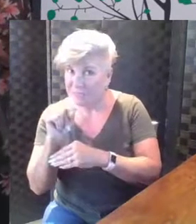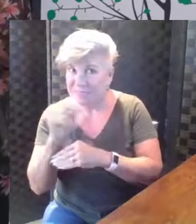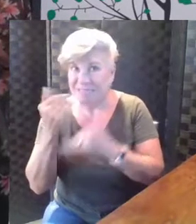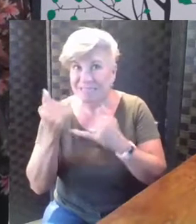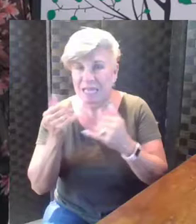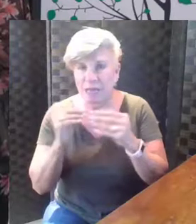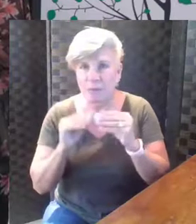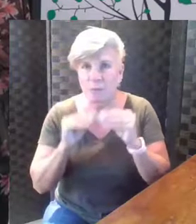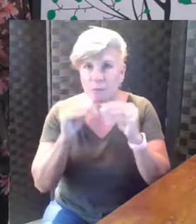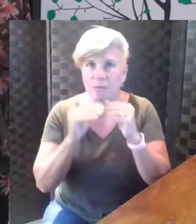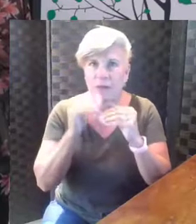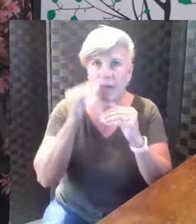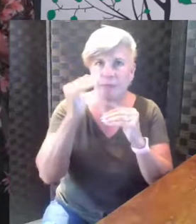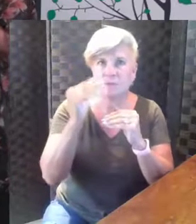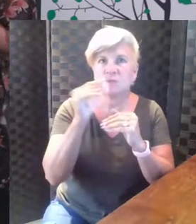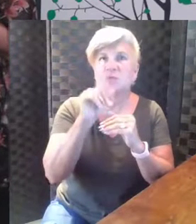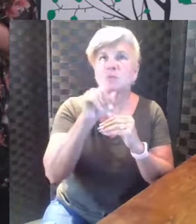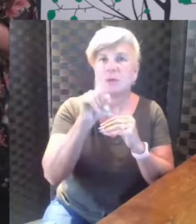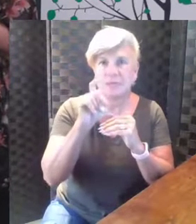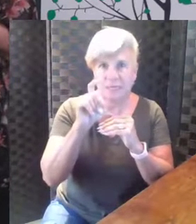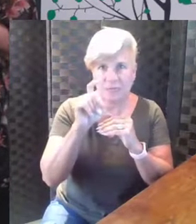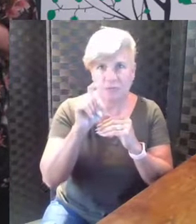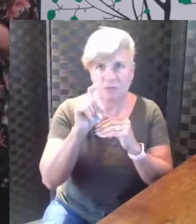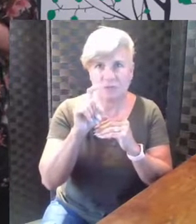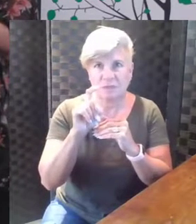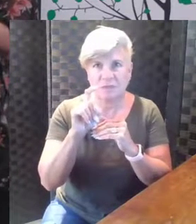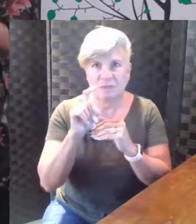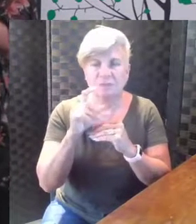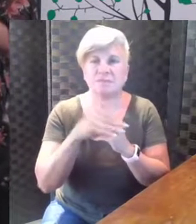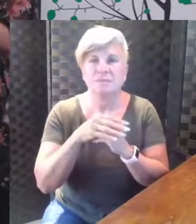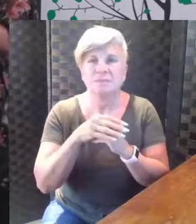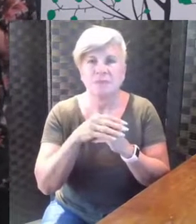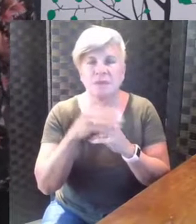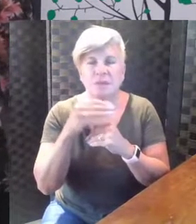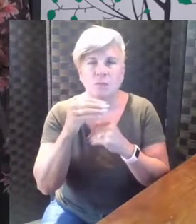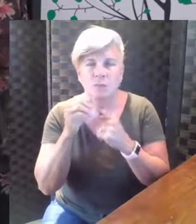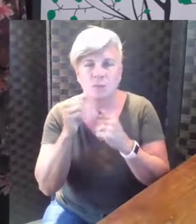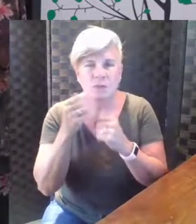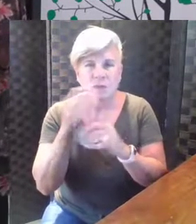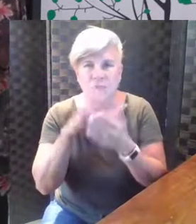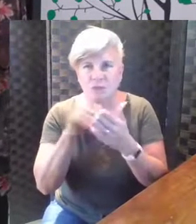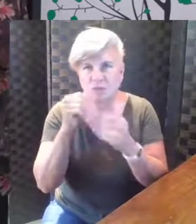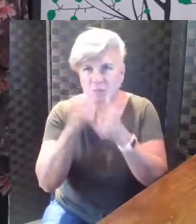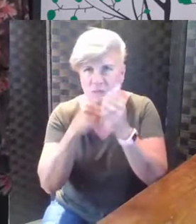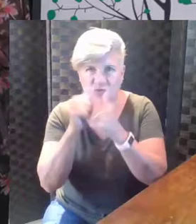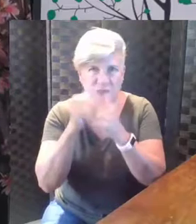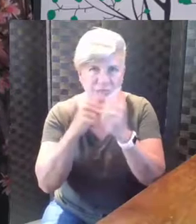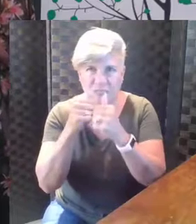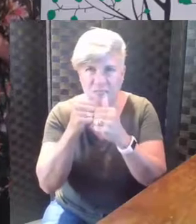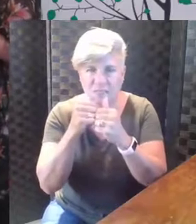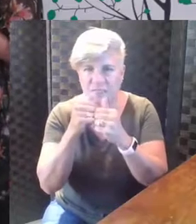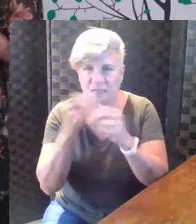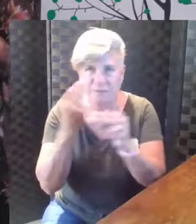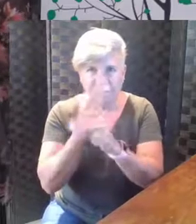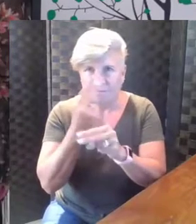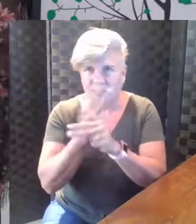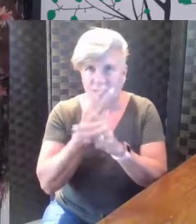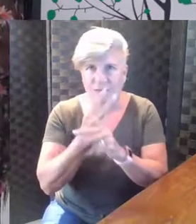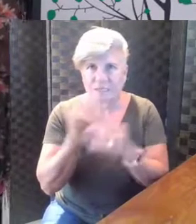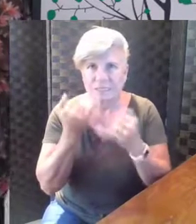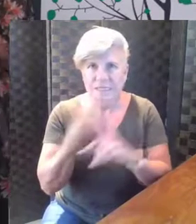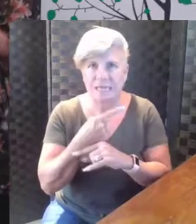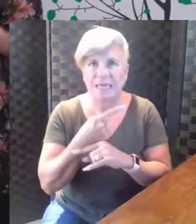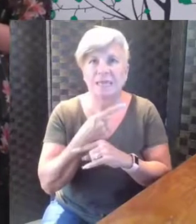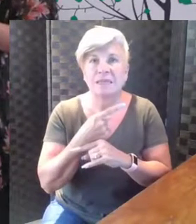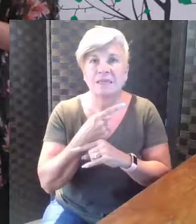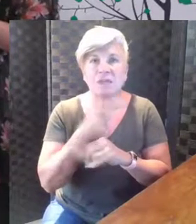and now we're going to be learning some new strategies to compute those answers as those numbers get larger. So our target today is